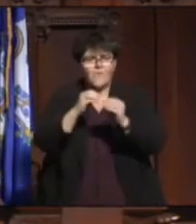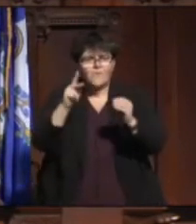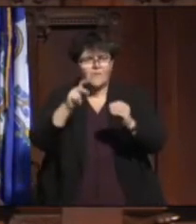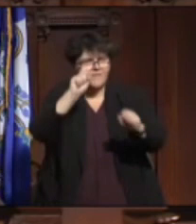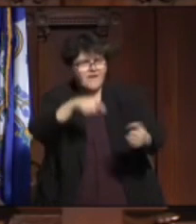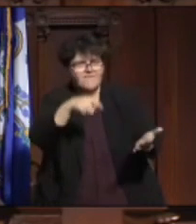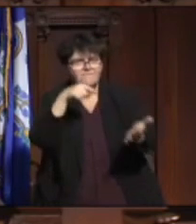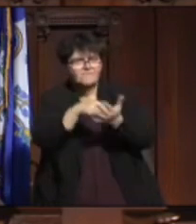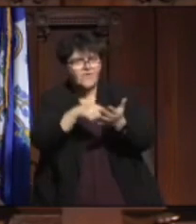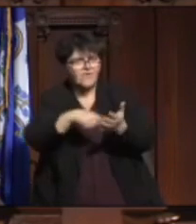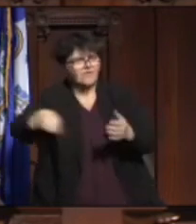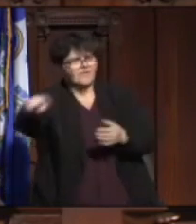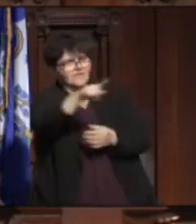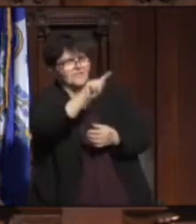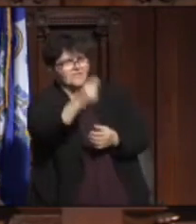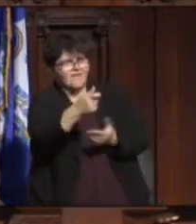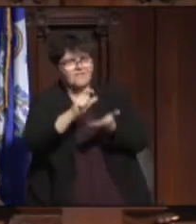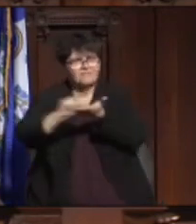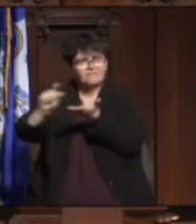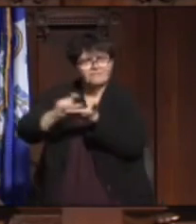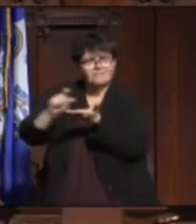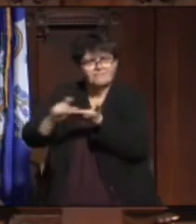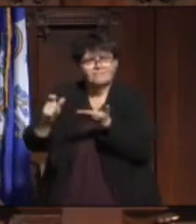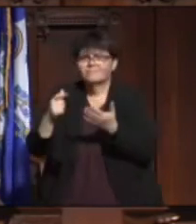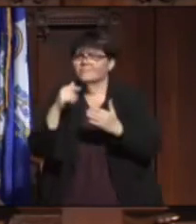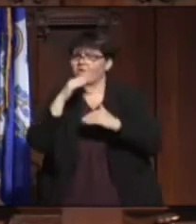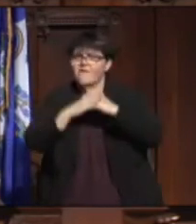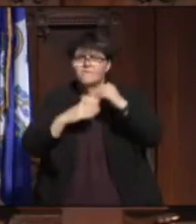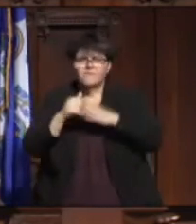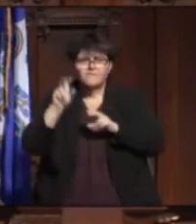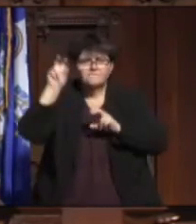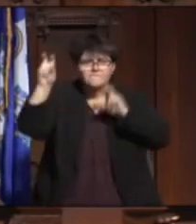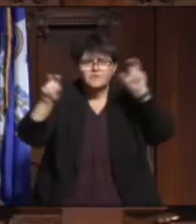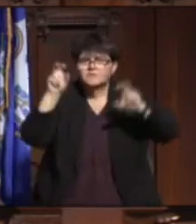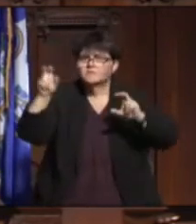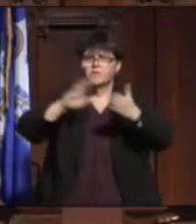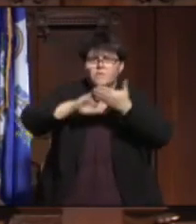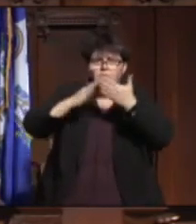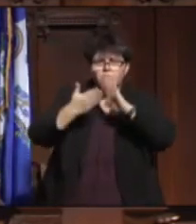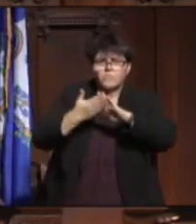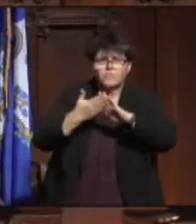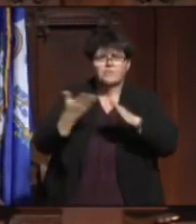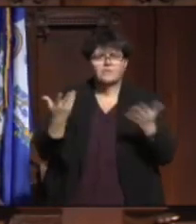growing grand list that reduces property taxes for everybody.